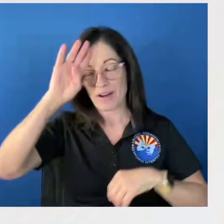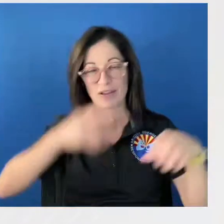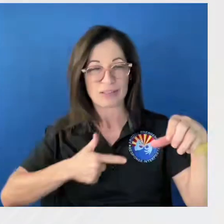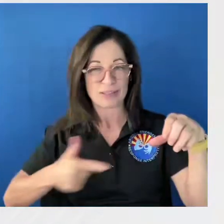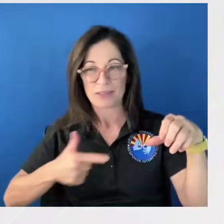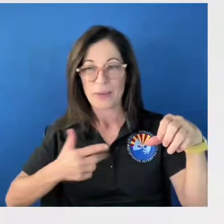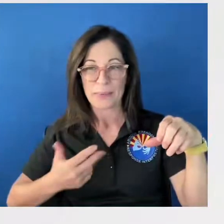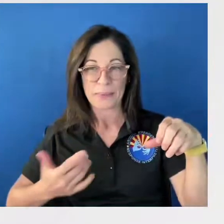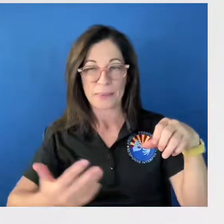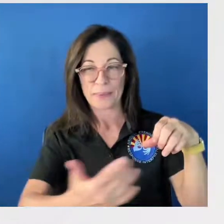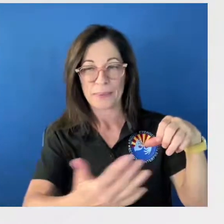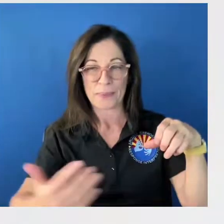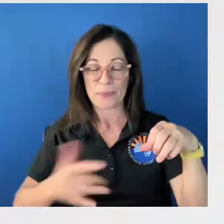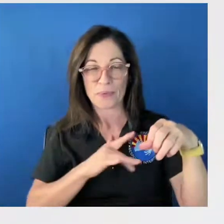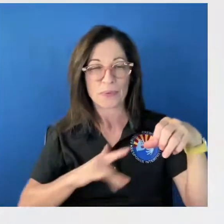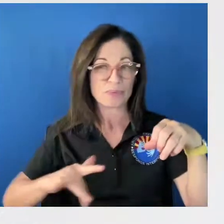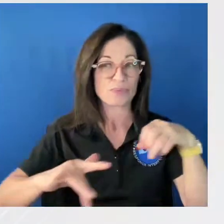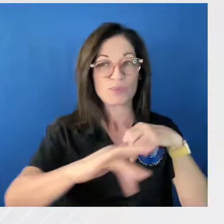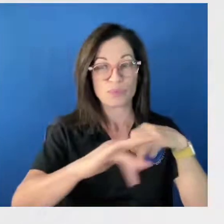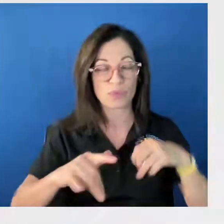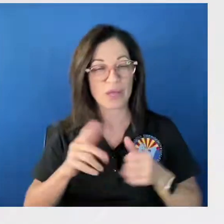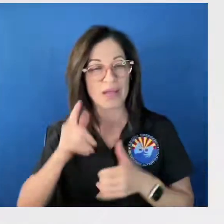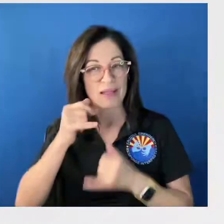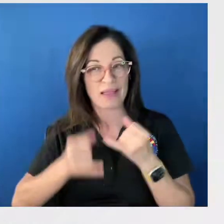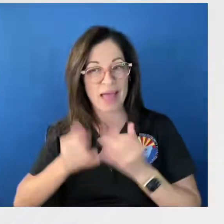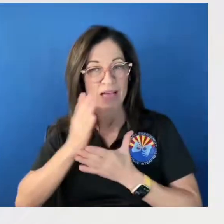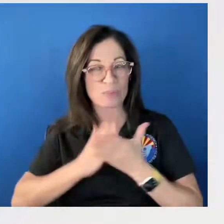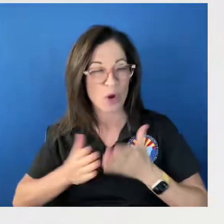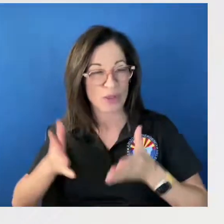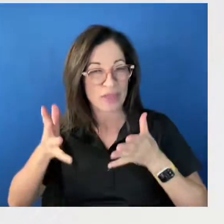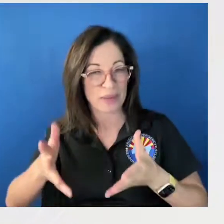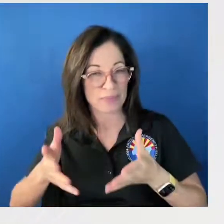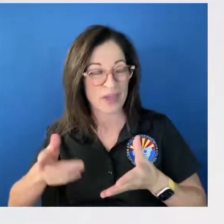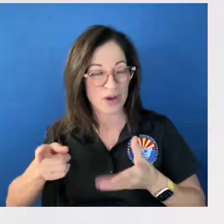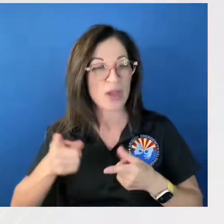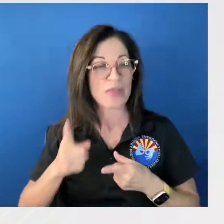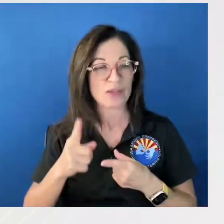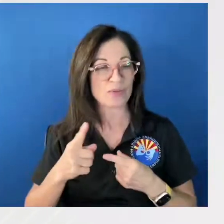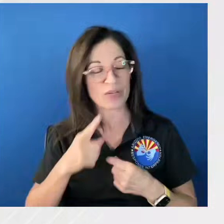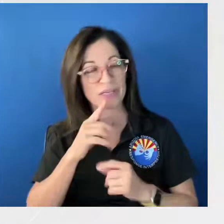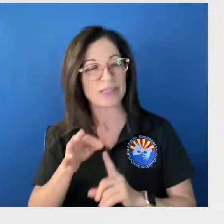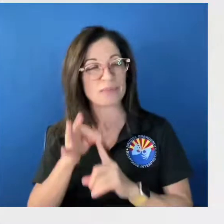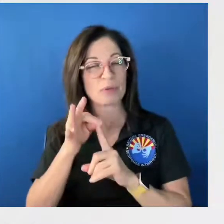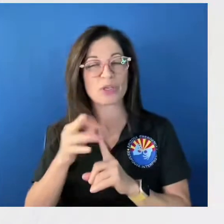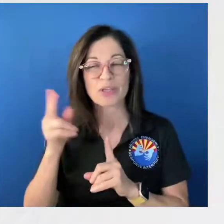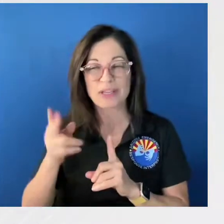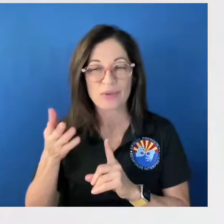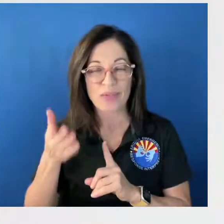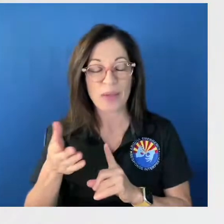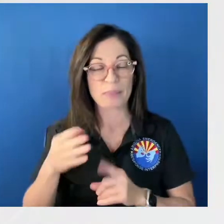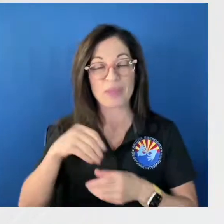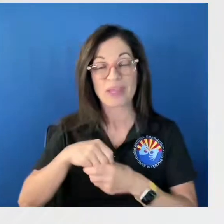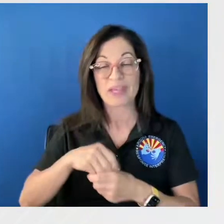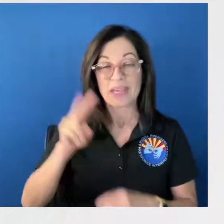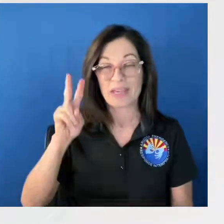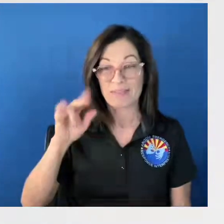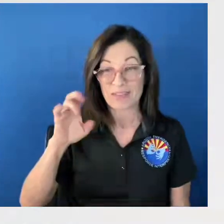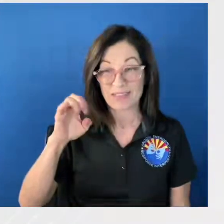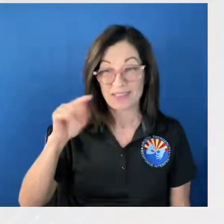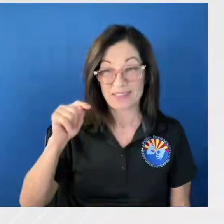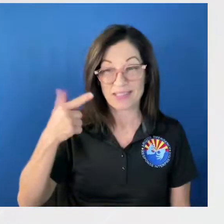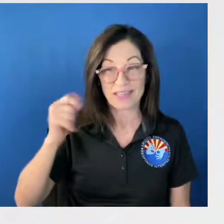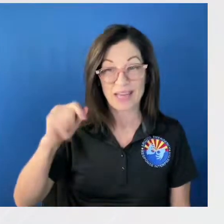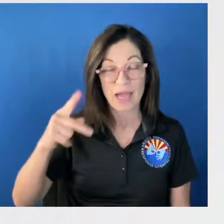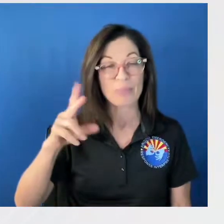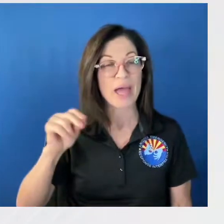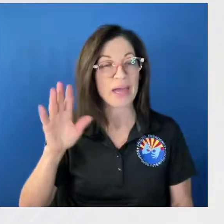National Forest. So pretty unique piece of history down there we were able to save. Into Vincent Gap, and then up here into this area of the fire that's kind